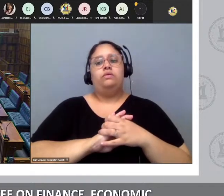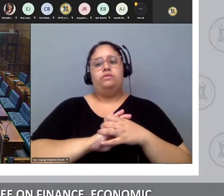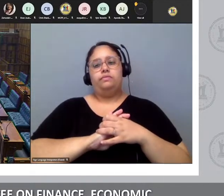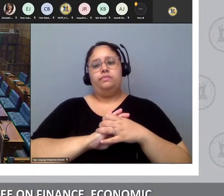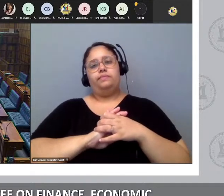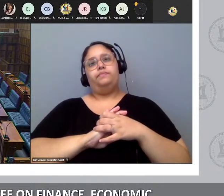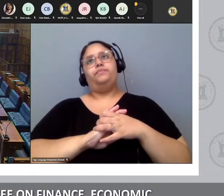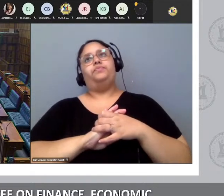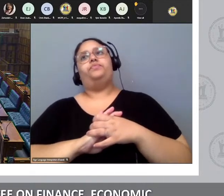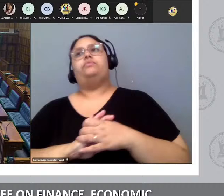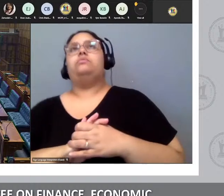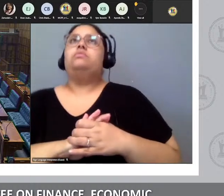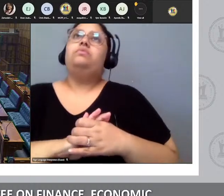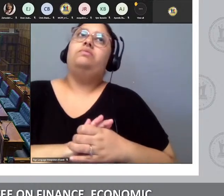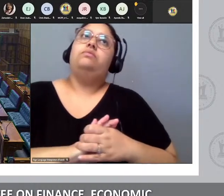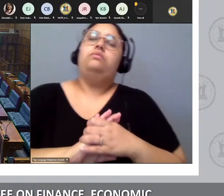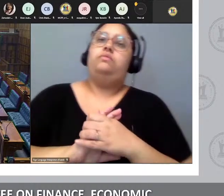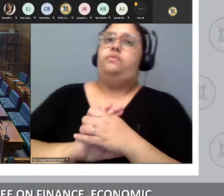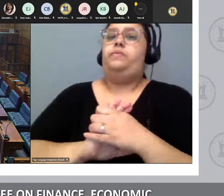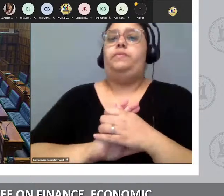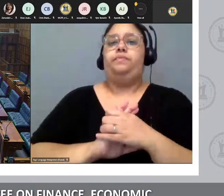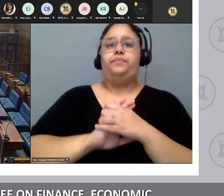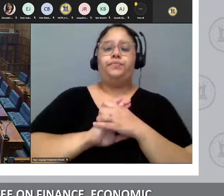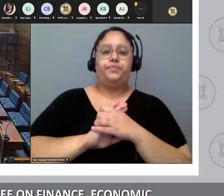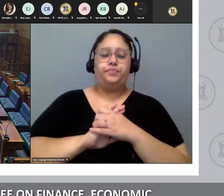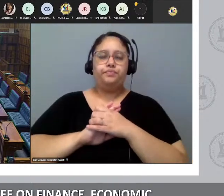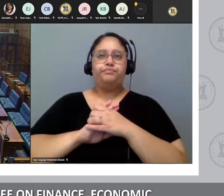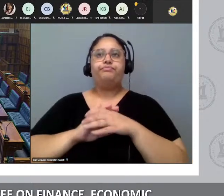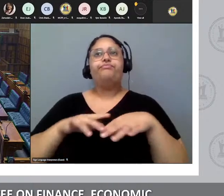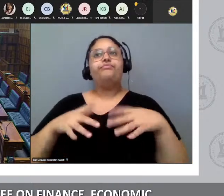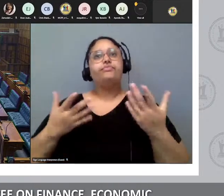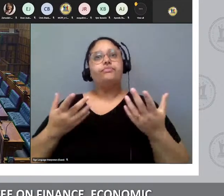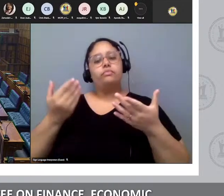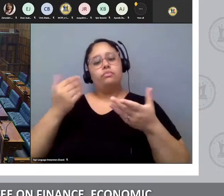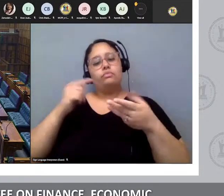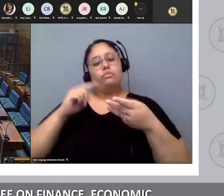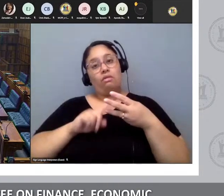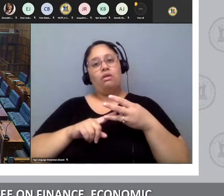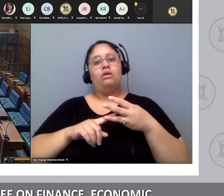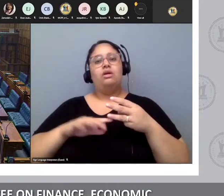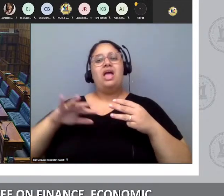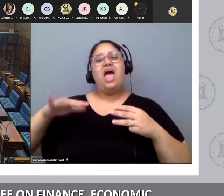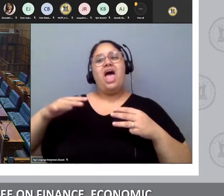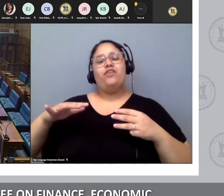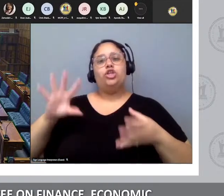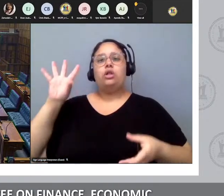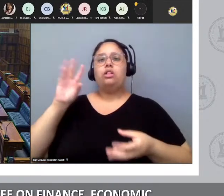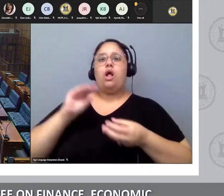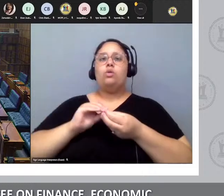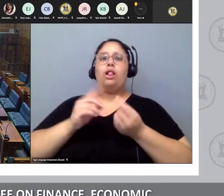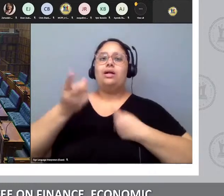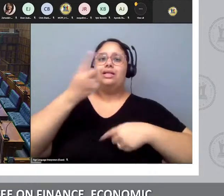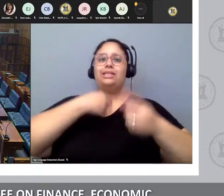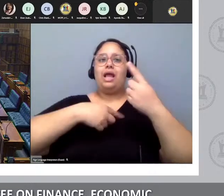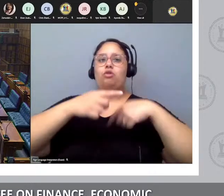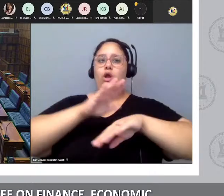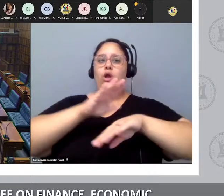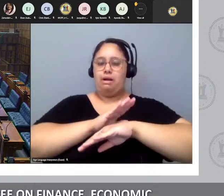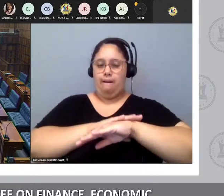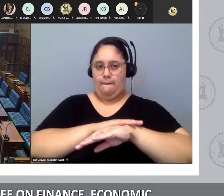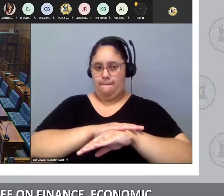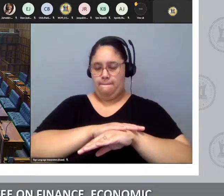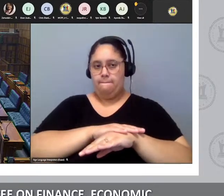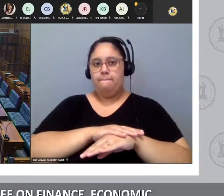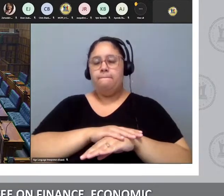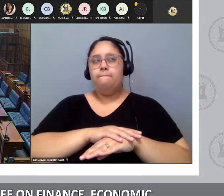to touch on um average total turnaround time so one thing that I've seen um in the data that I've